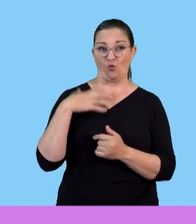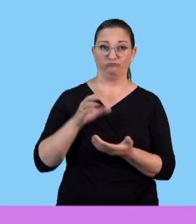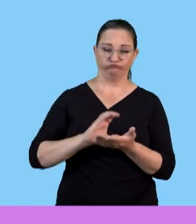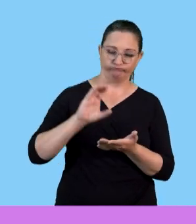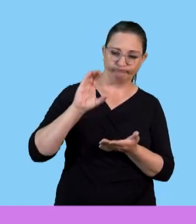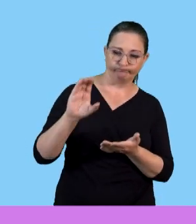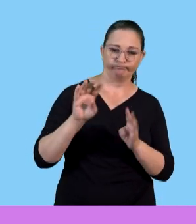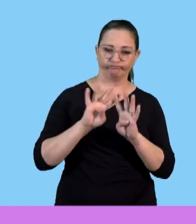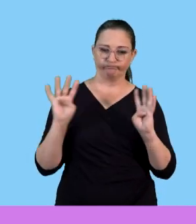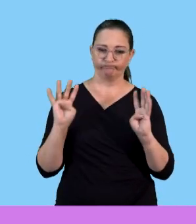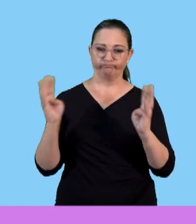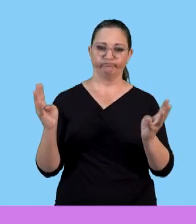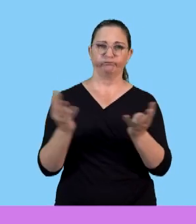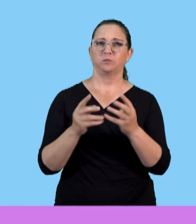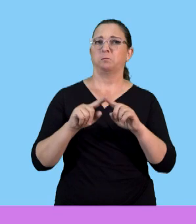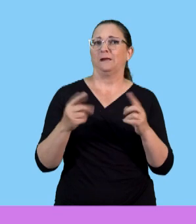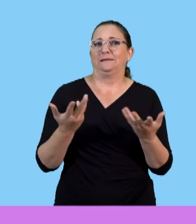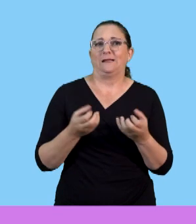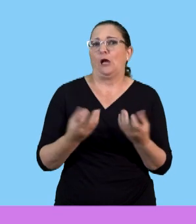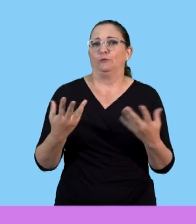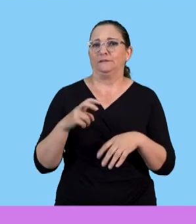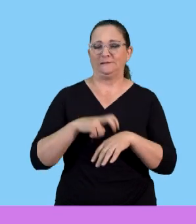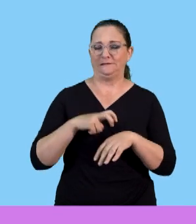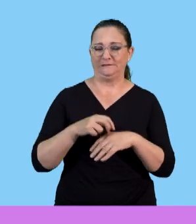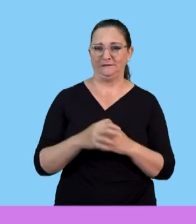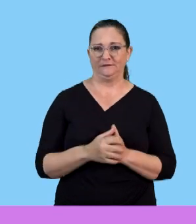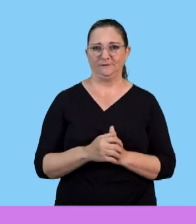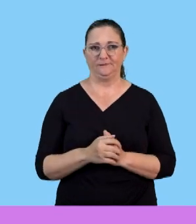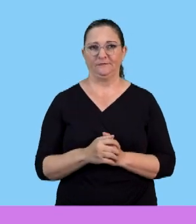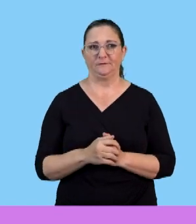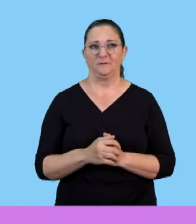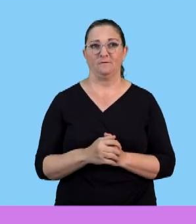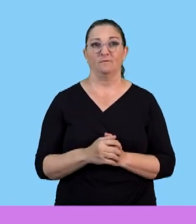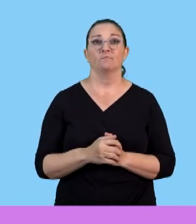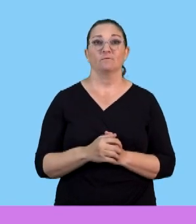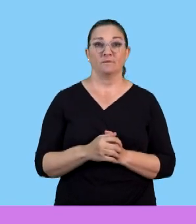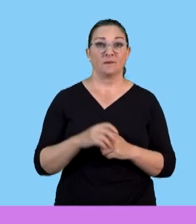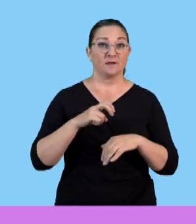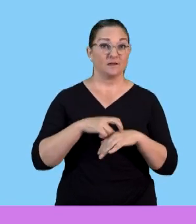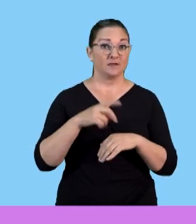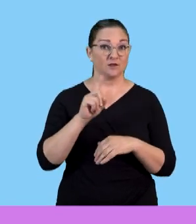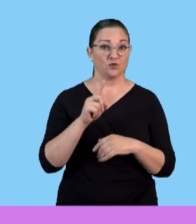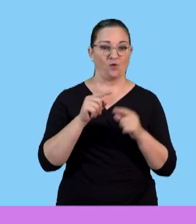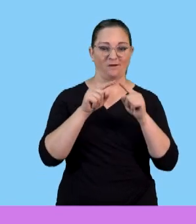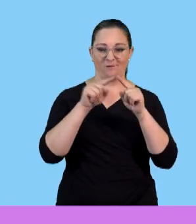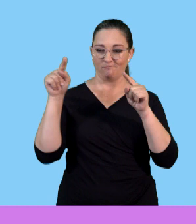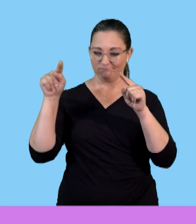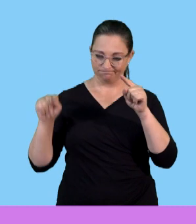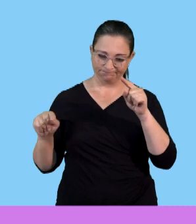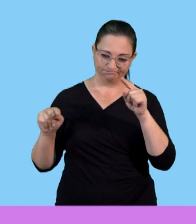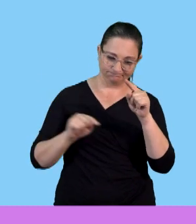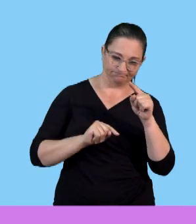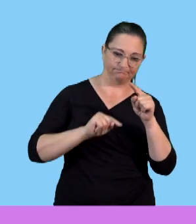field. How much fencing will he need? Now, what do we need to do? We need to go